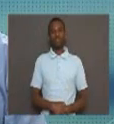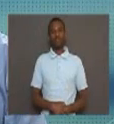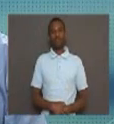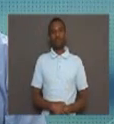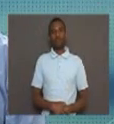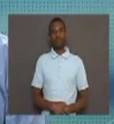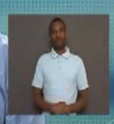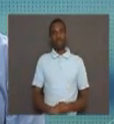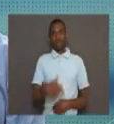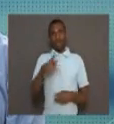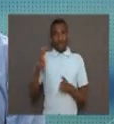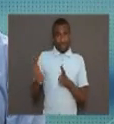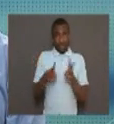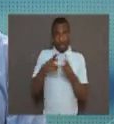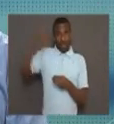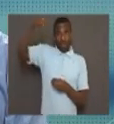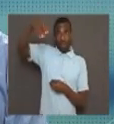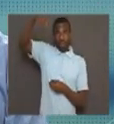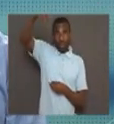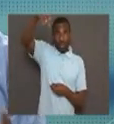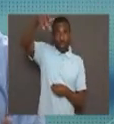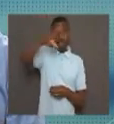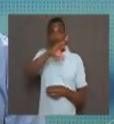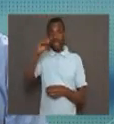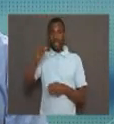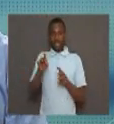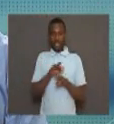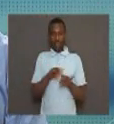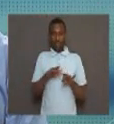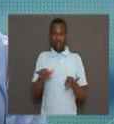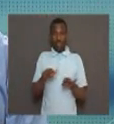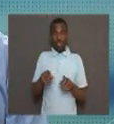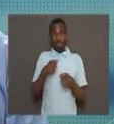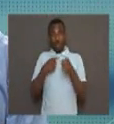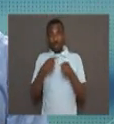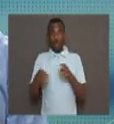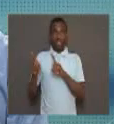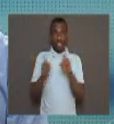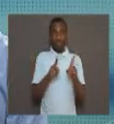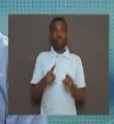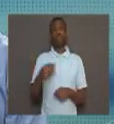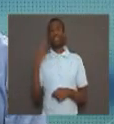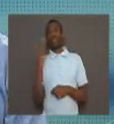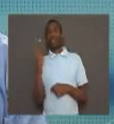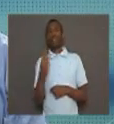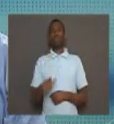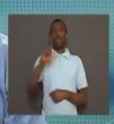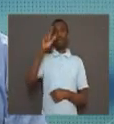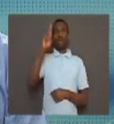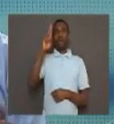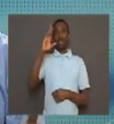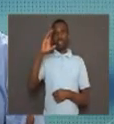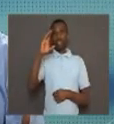Street lamps and computer monitors, however, use an RC